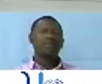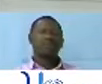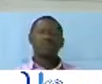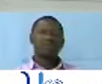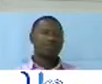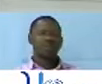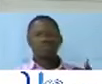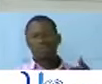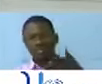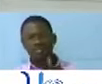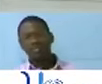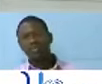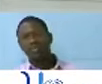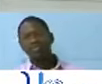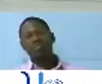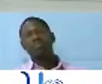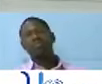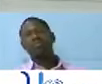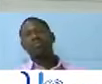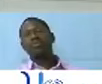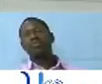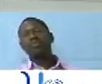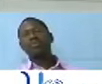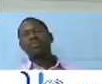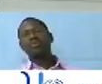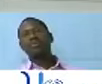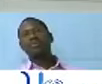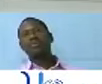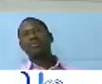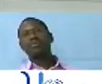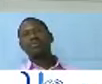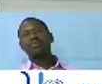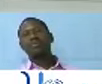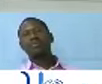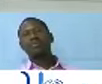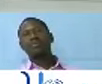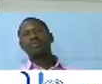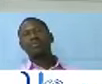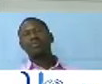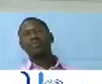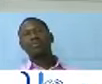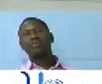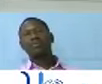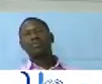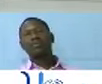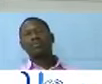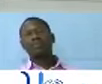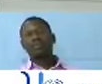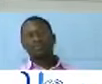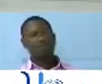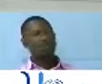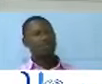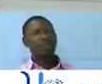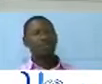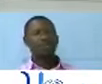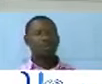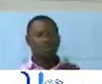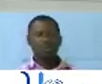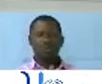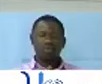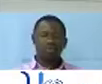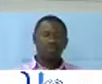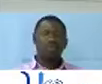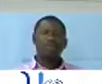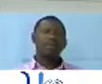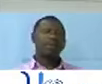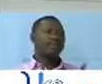ko def fi ci réewi Gambia. And with a group of eminent jurists from Africa. Okay, tamen ci yeneen ni atekat